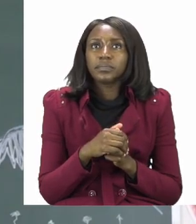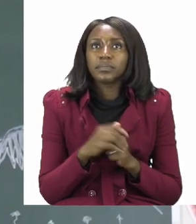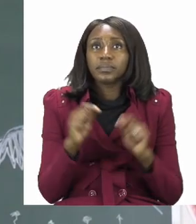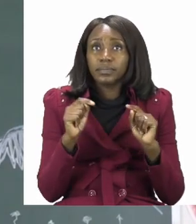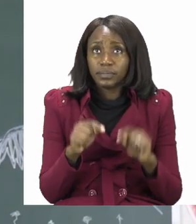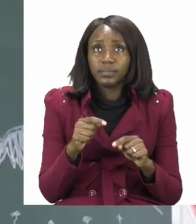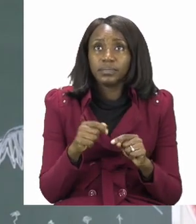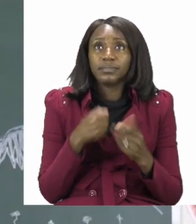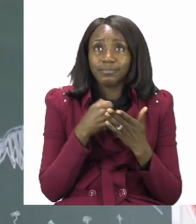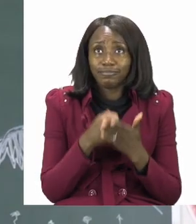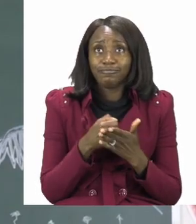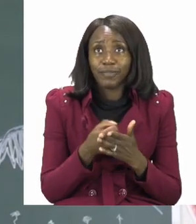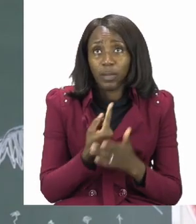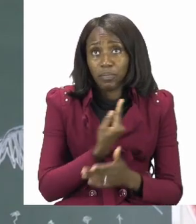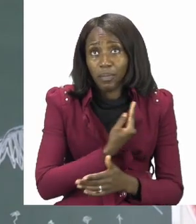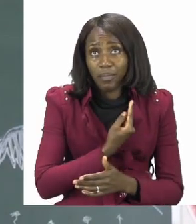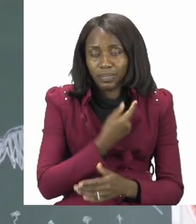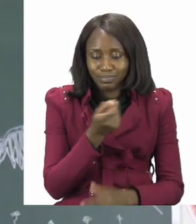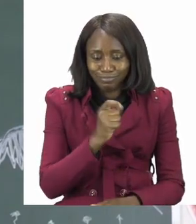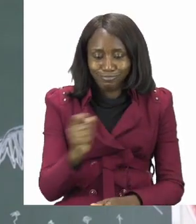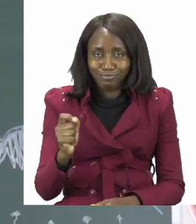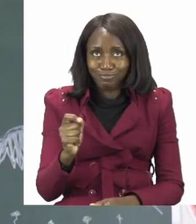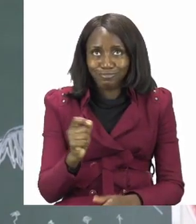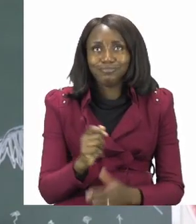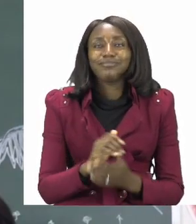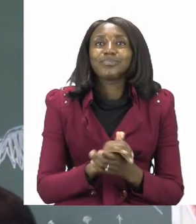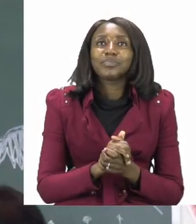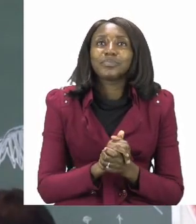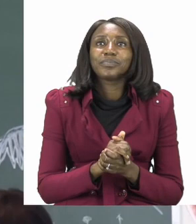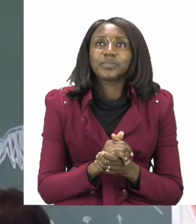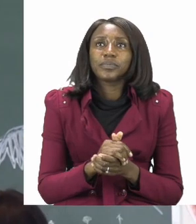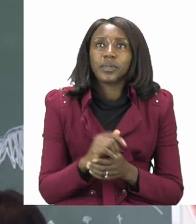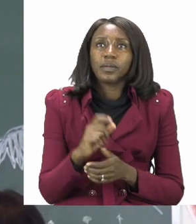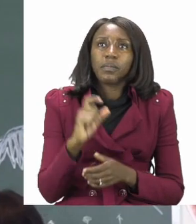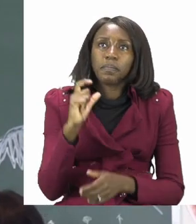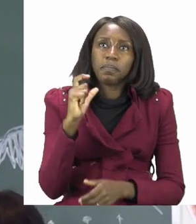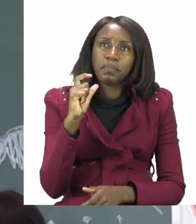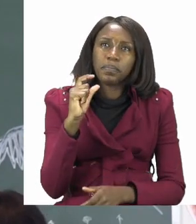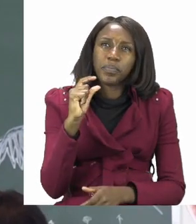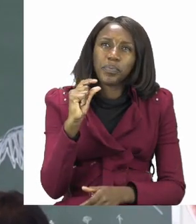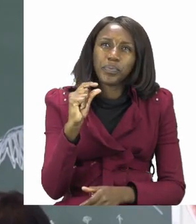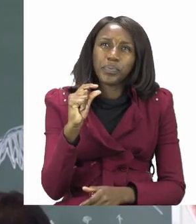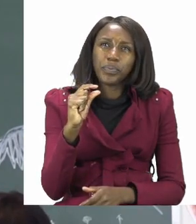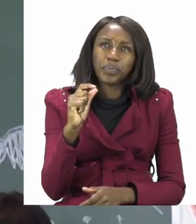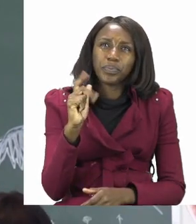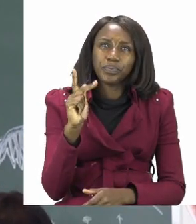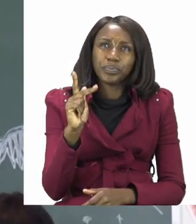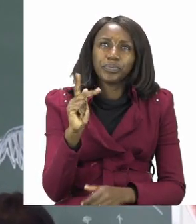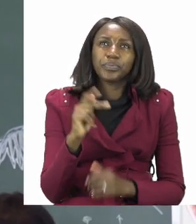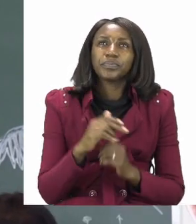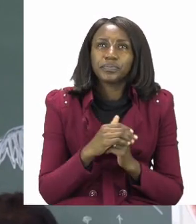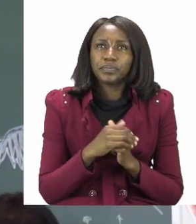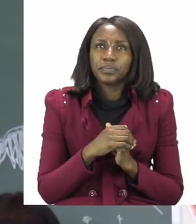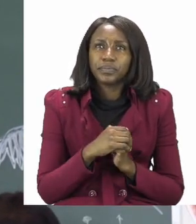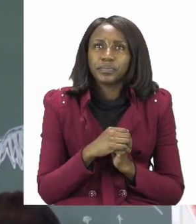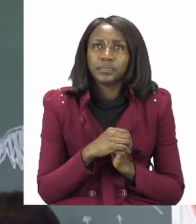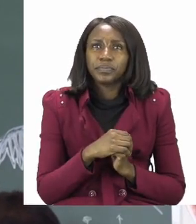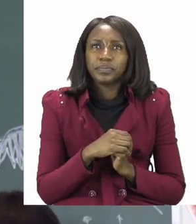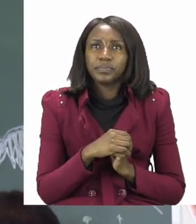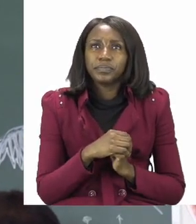write it without the trace lines. We will start at the top like how we have been doing, and we